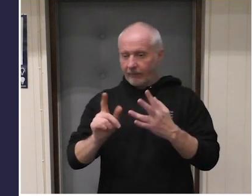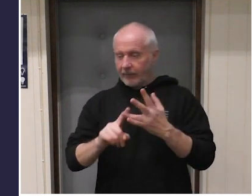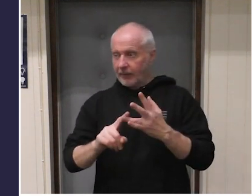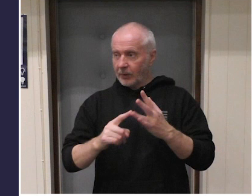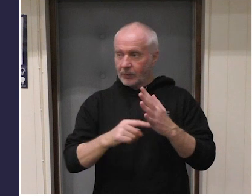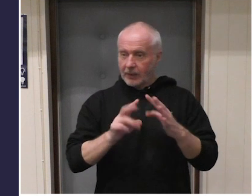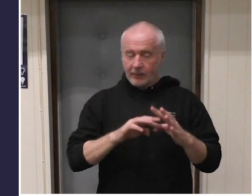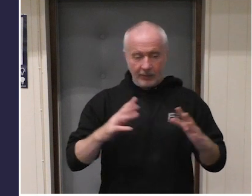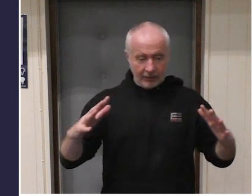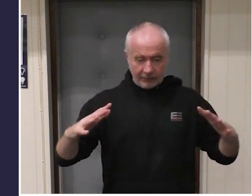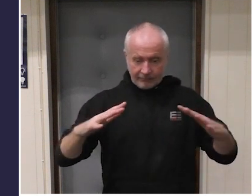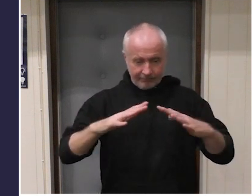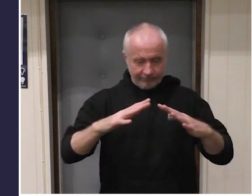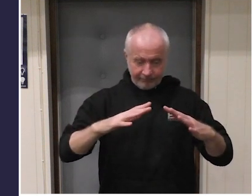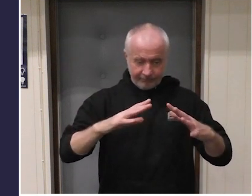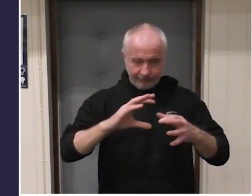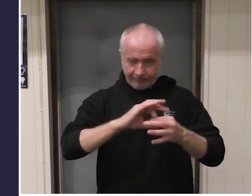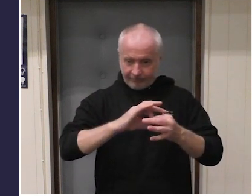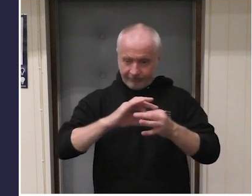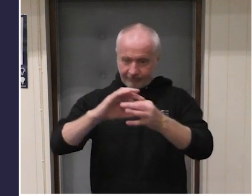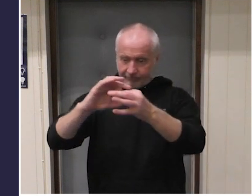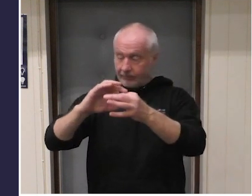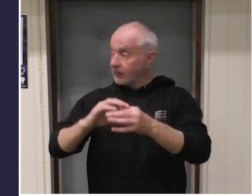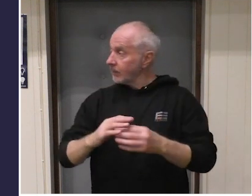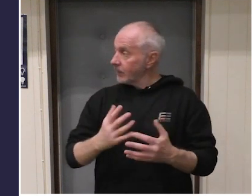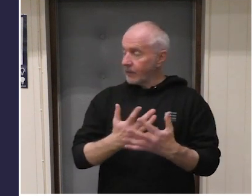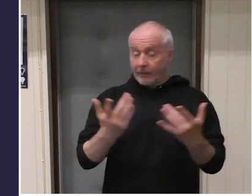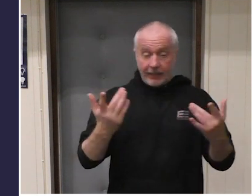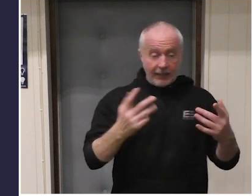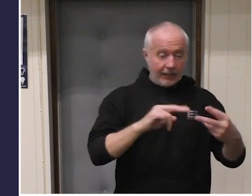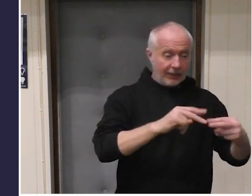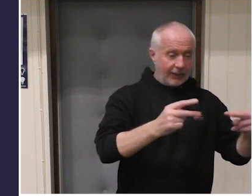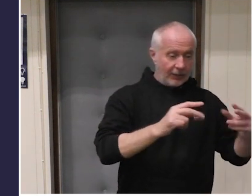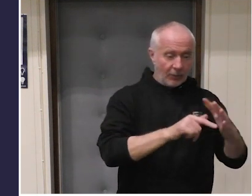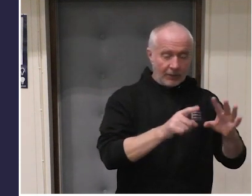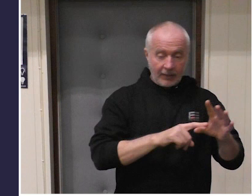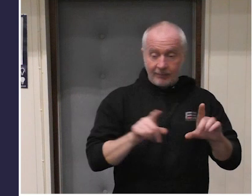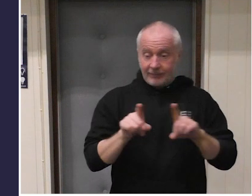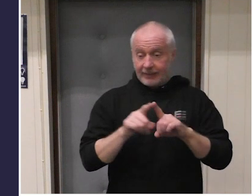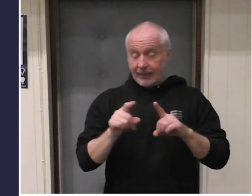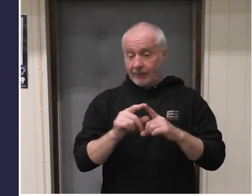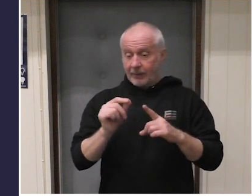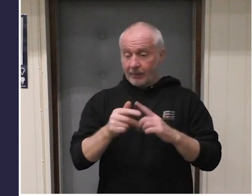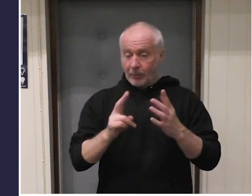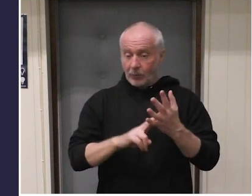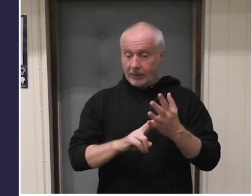phenotype, right? So many, many genotypes give us the same protein fold.